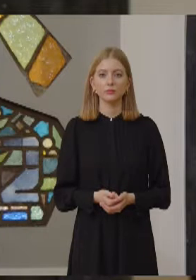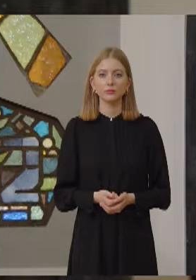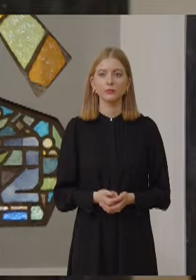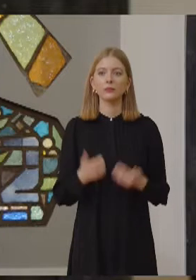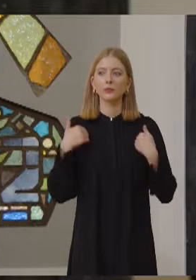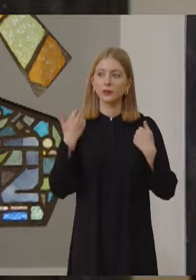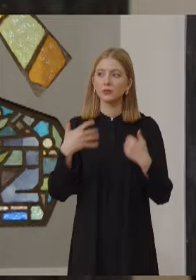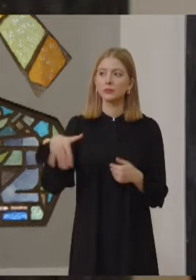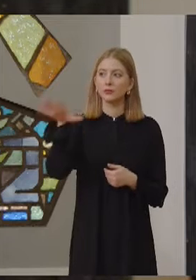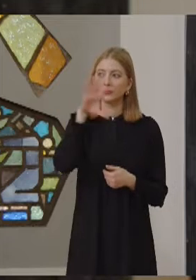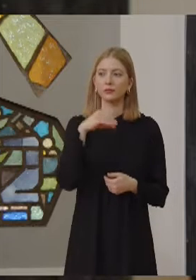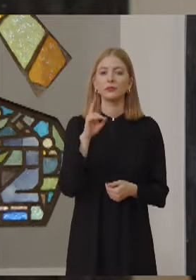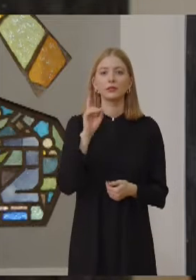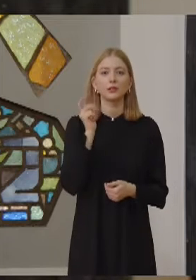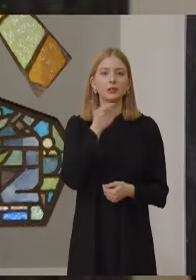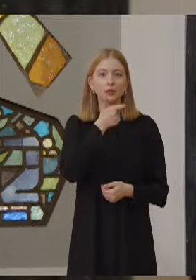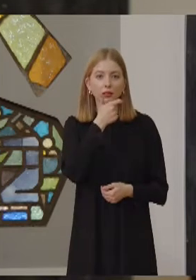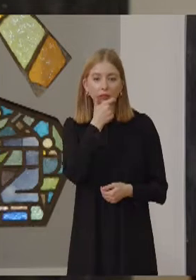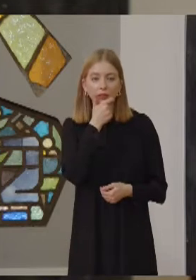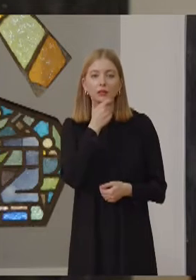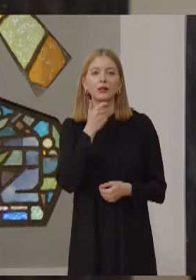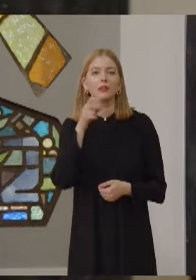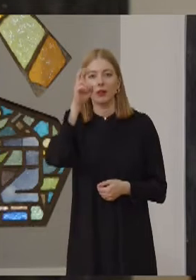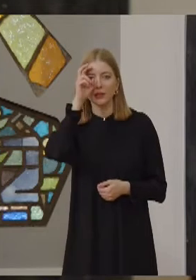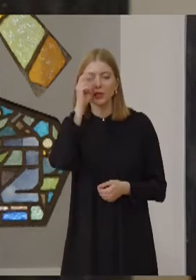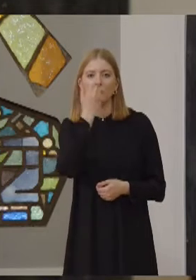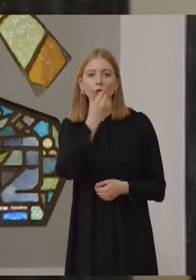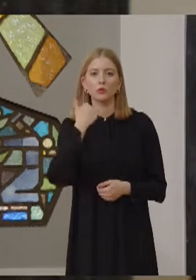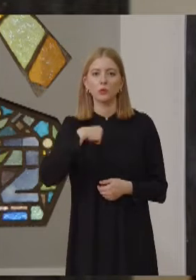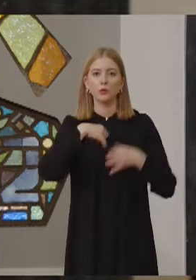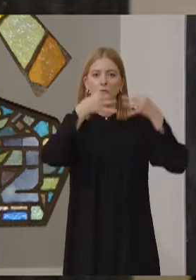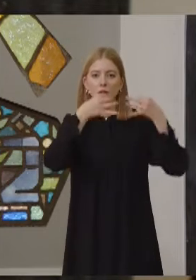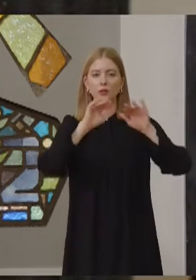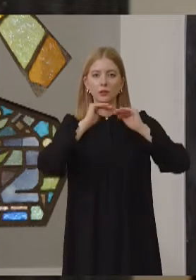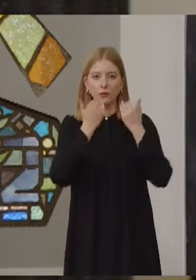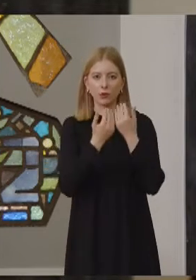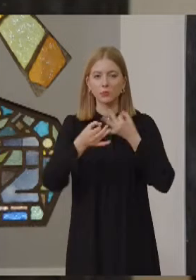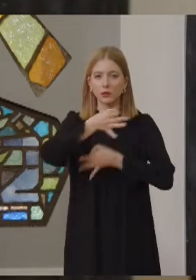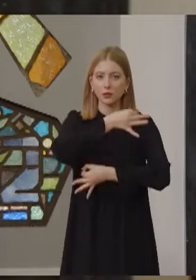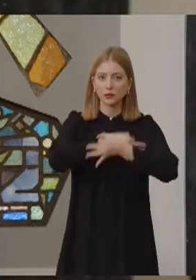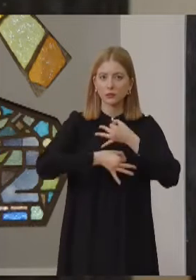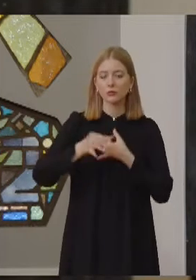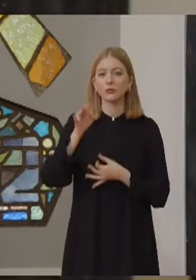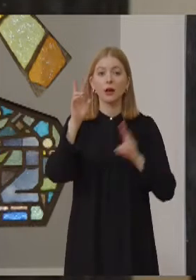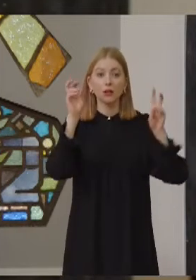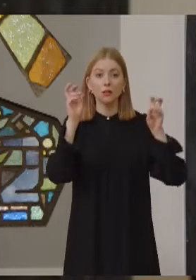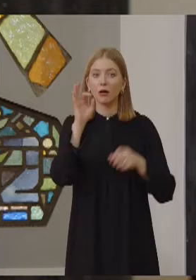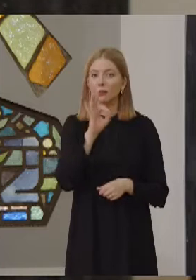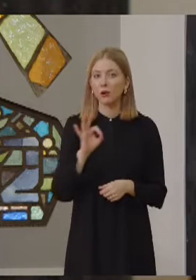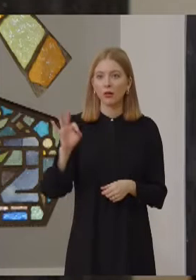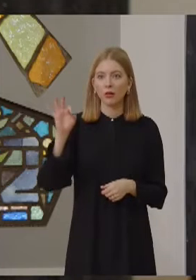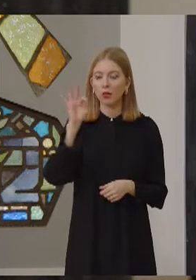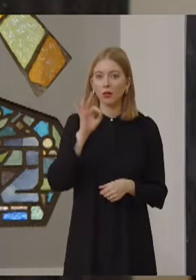Sveikinu visus, kurie stebite. May I welcome everyone watching the Human Rights Forum online.